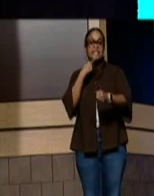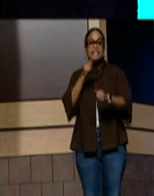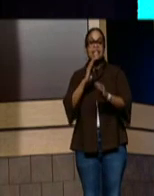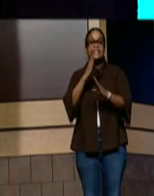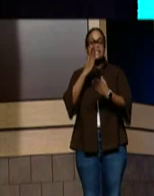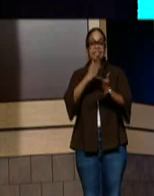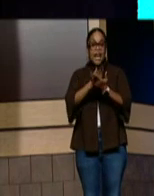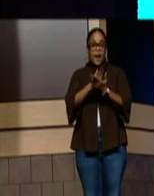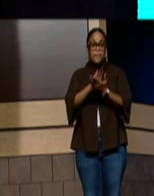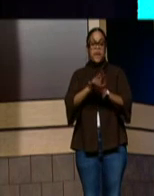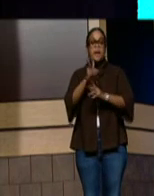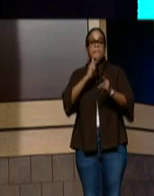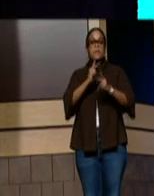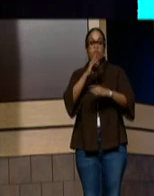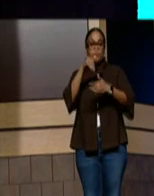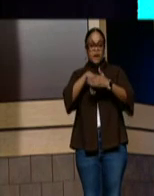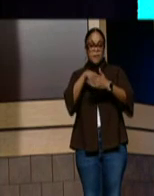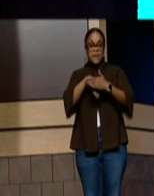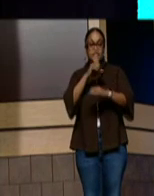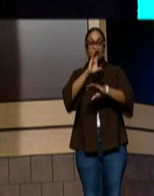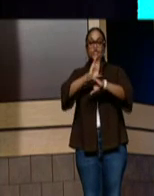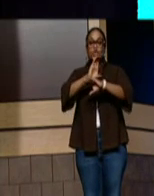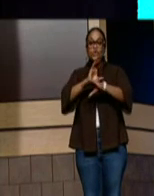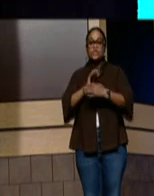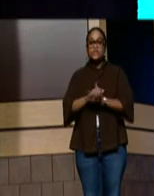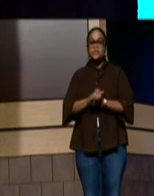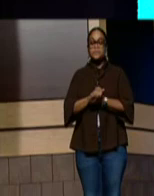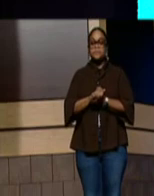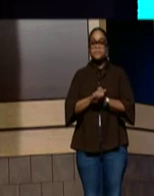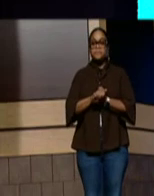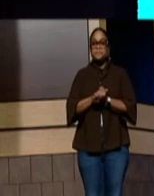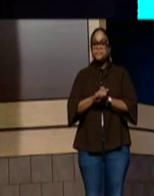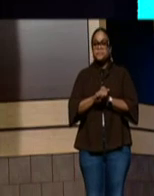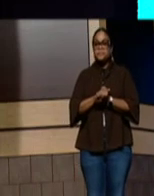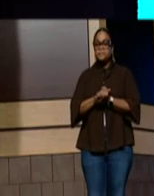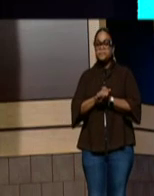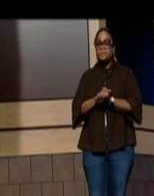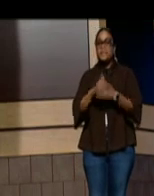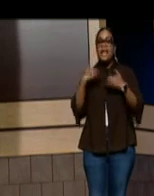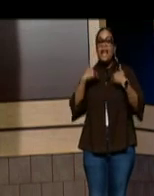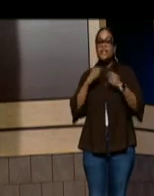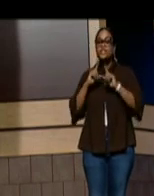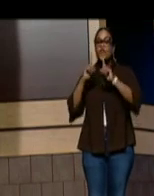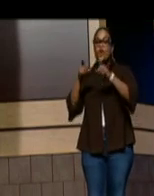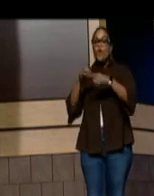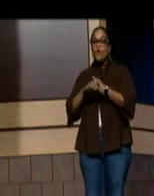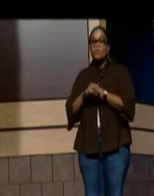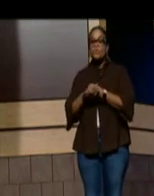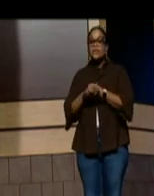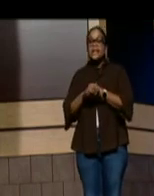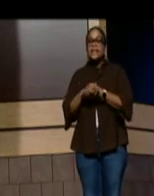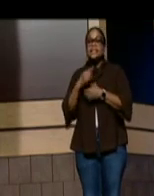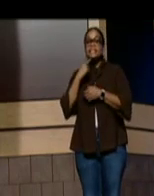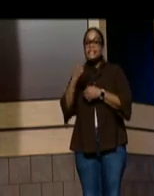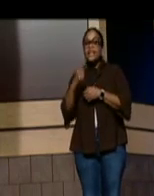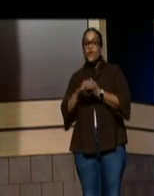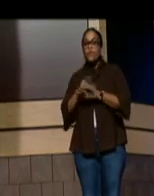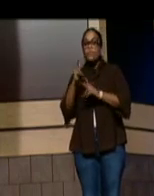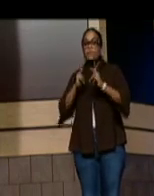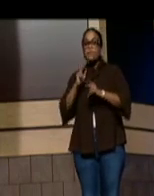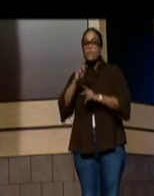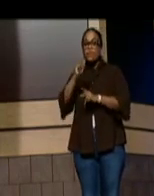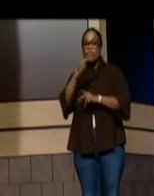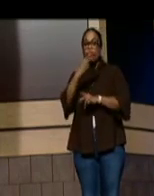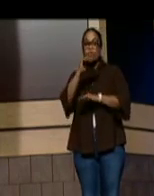ready to do, our Jesus Easter, everything. You know, everything's getting ready. I had to go out there in front of 1,000 cast on Thursday night.